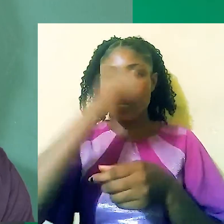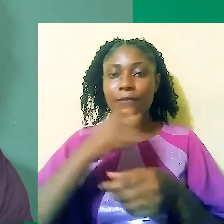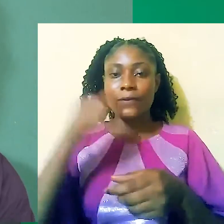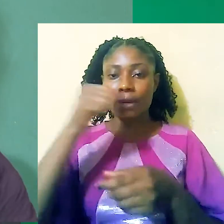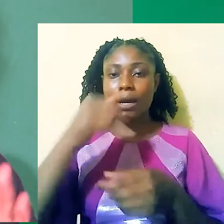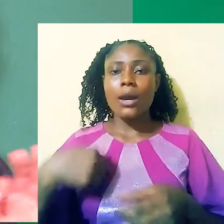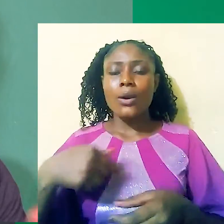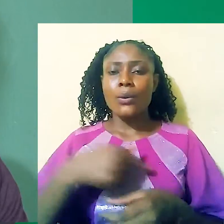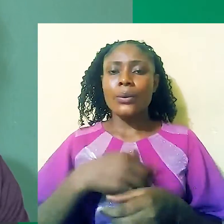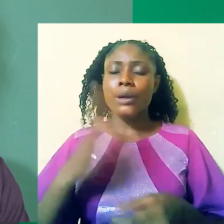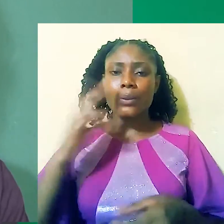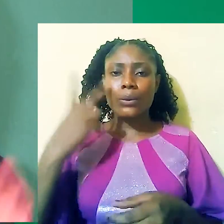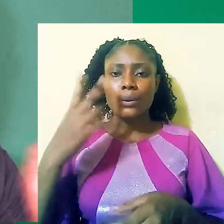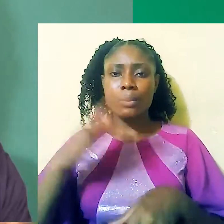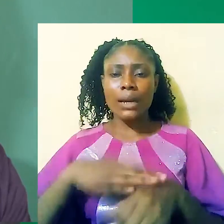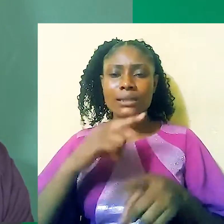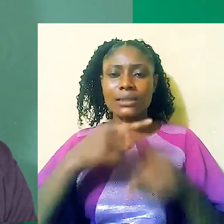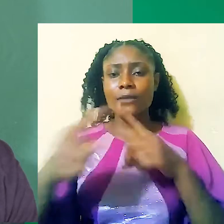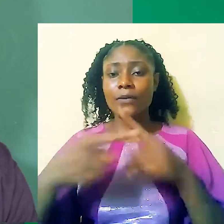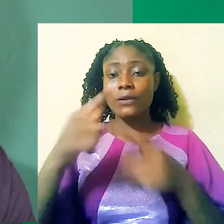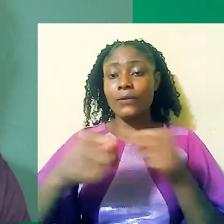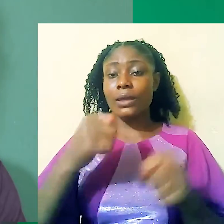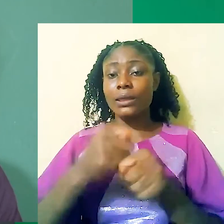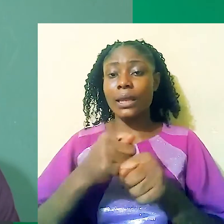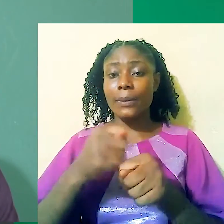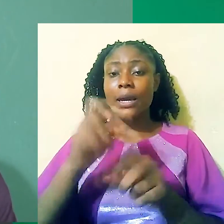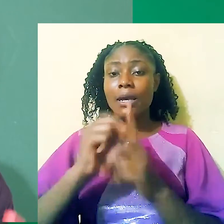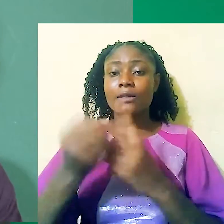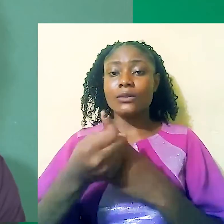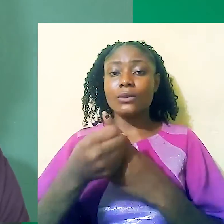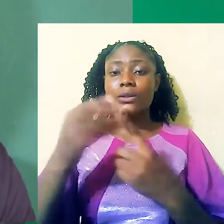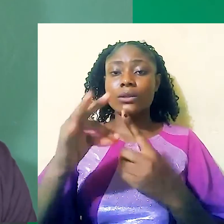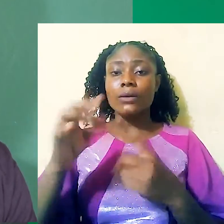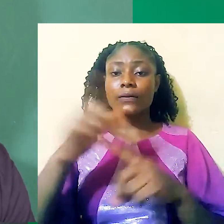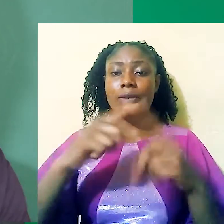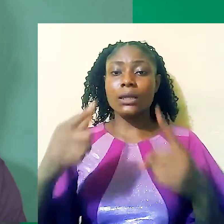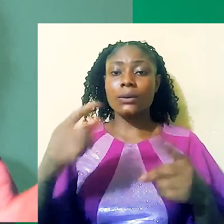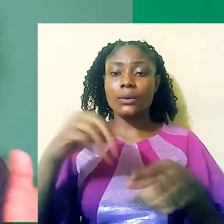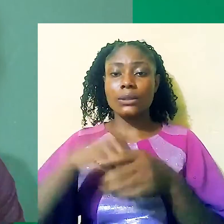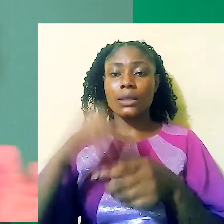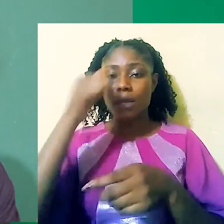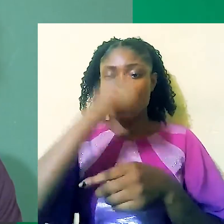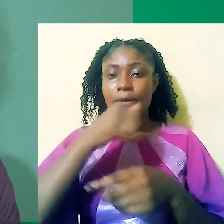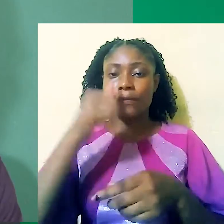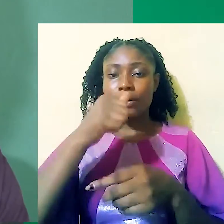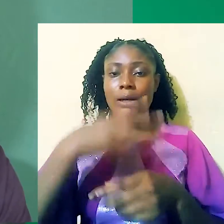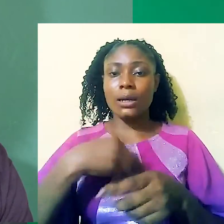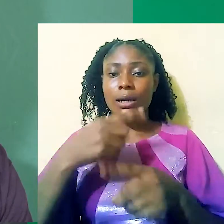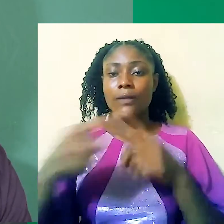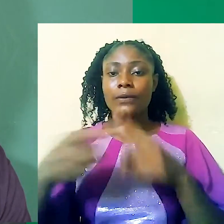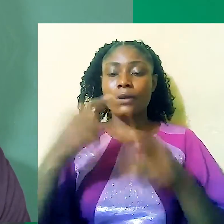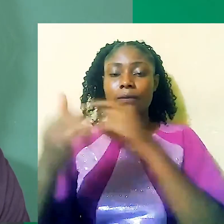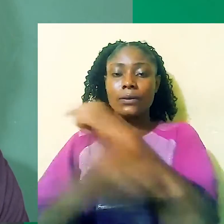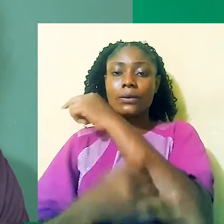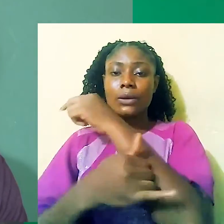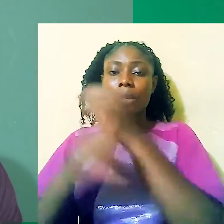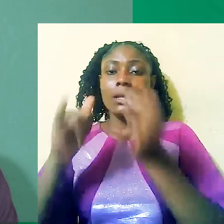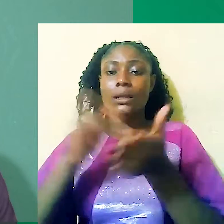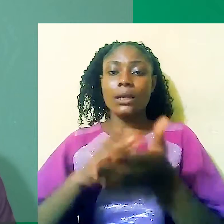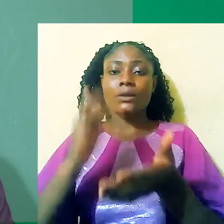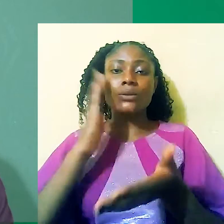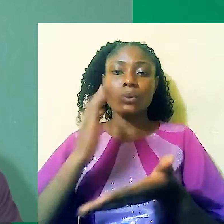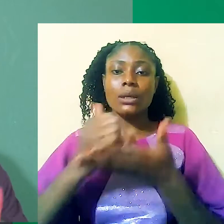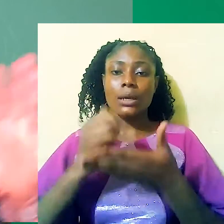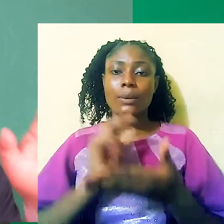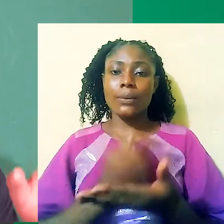Sign languages in Africa. We're going to be looking at the different sign language situations in different African countries, and that is going to